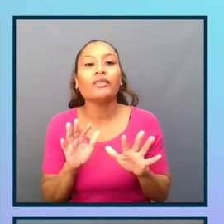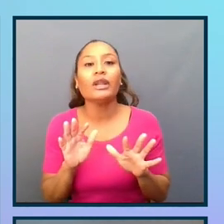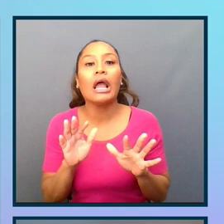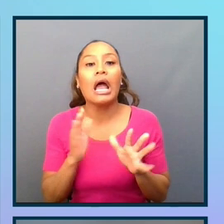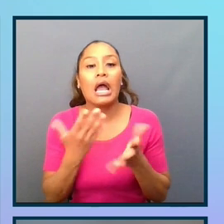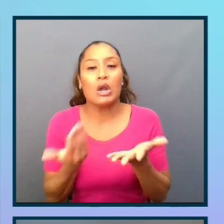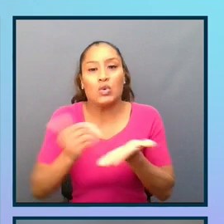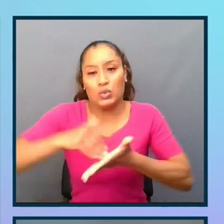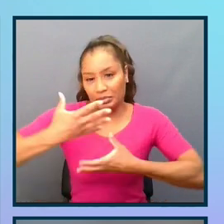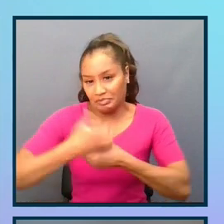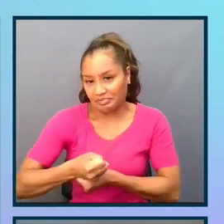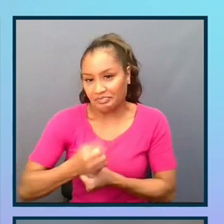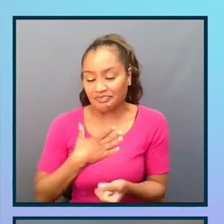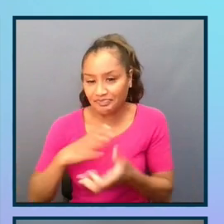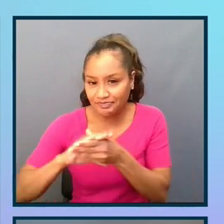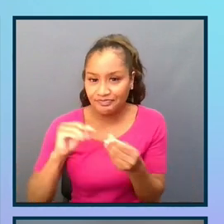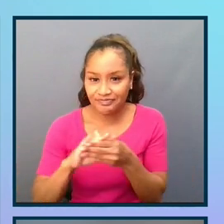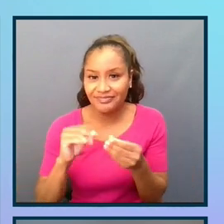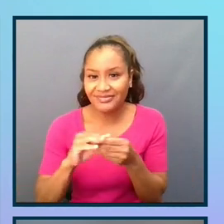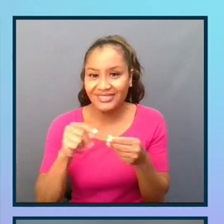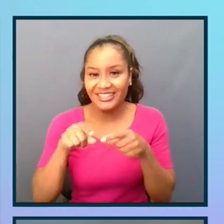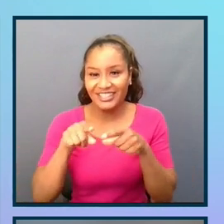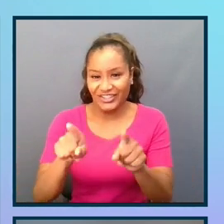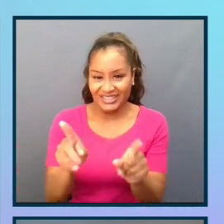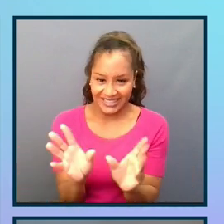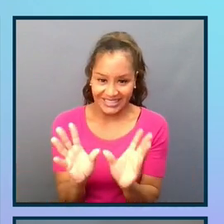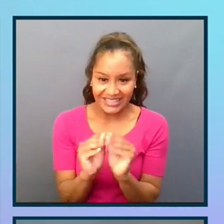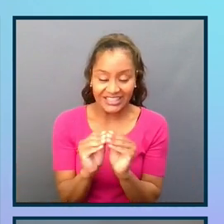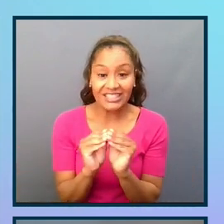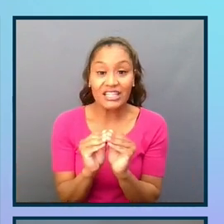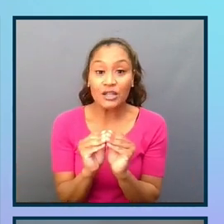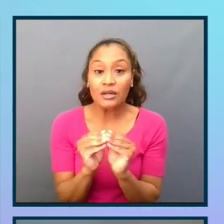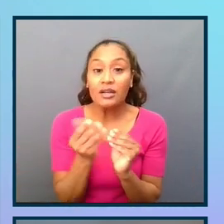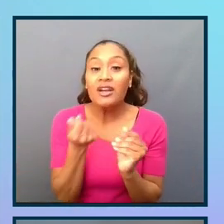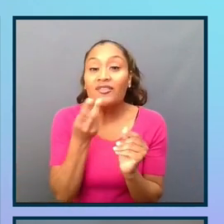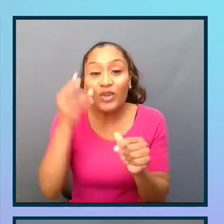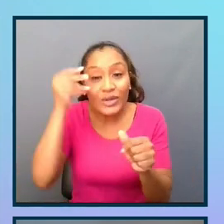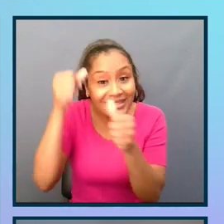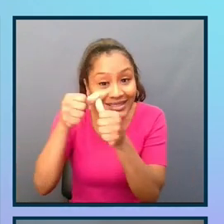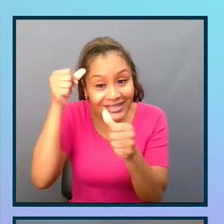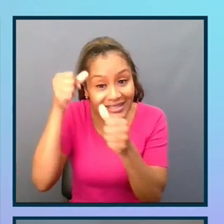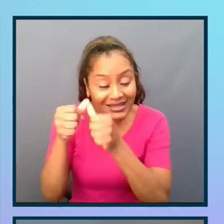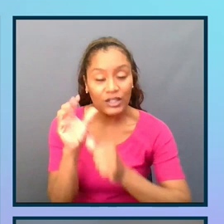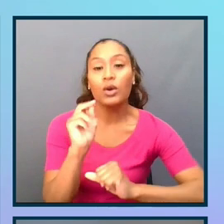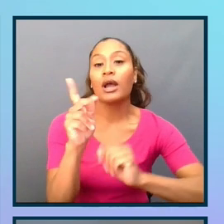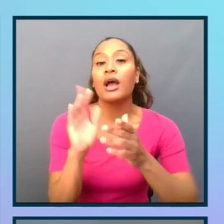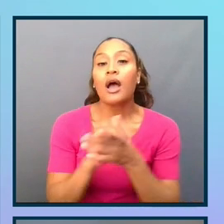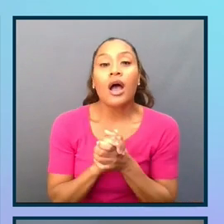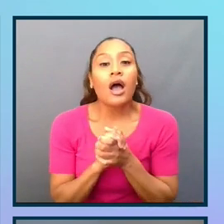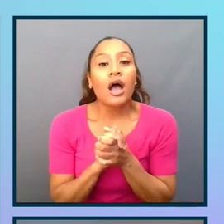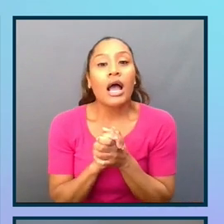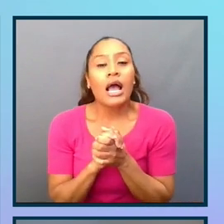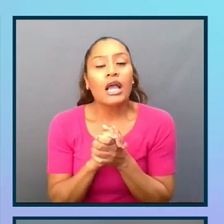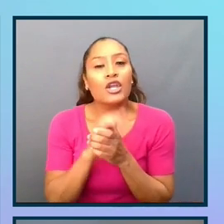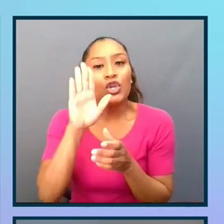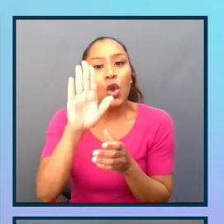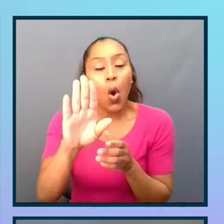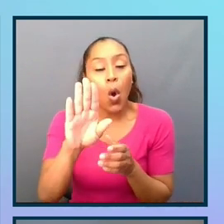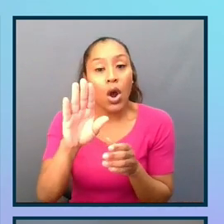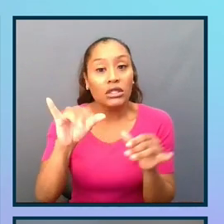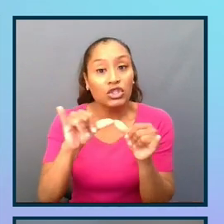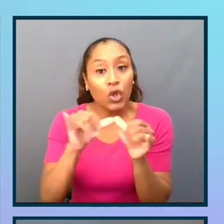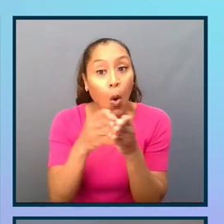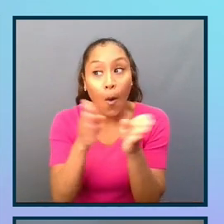recap what we talked about during our session, here are a few takeaways. First, keep scope in check by